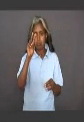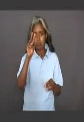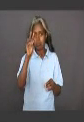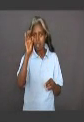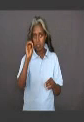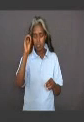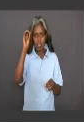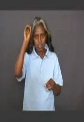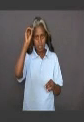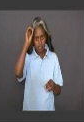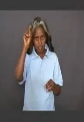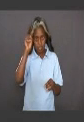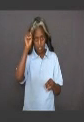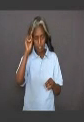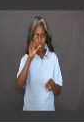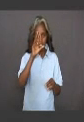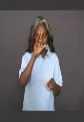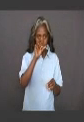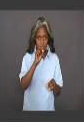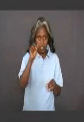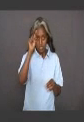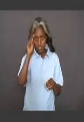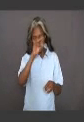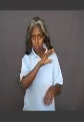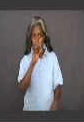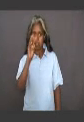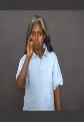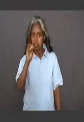30 degrees and 60 degrees,